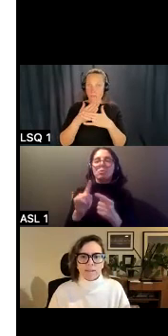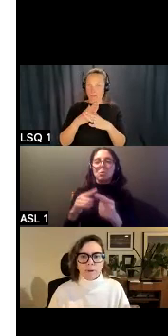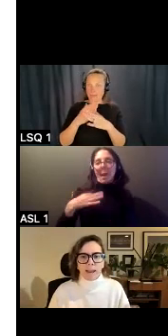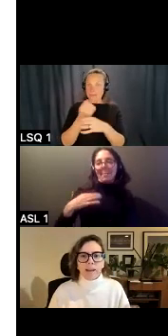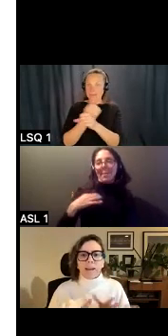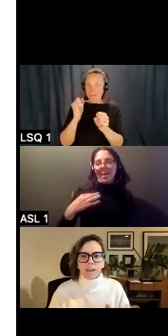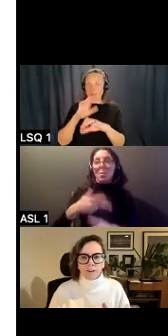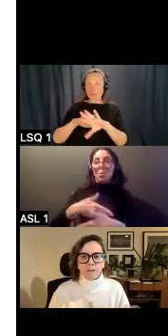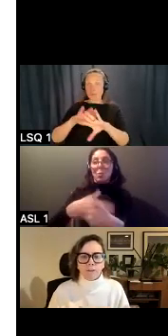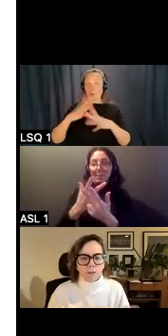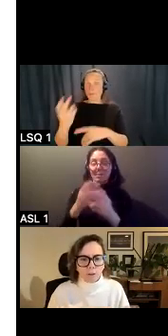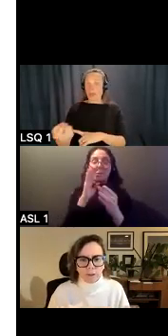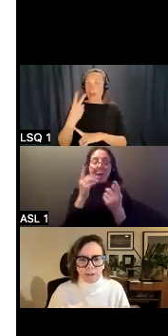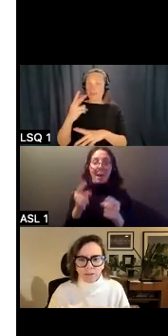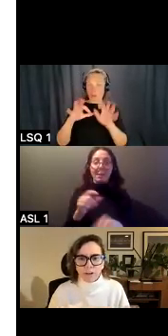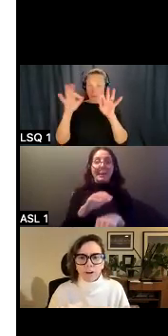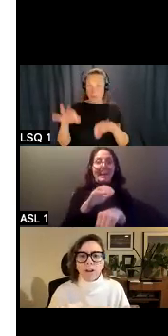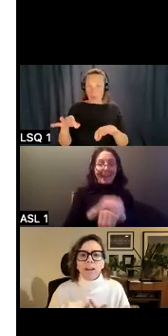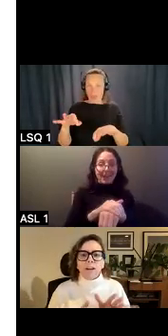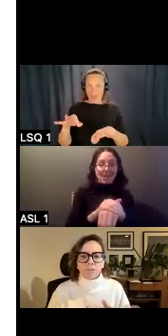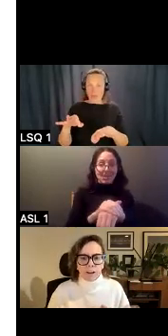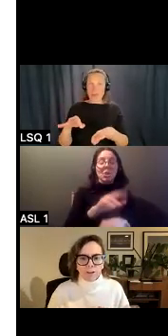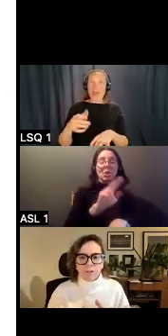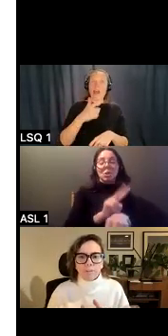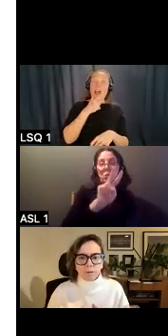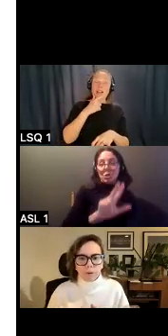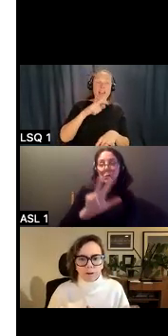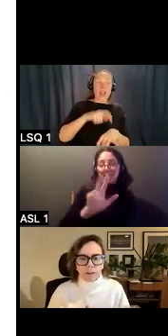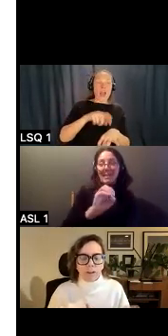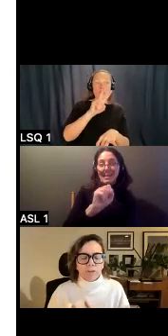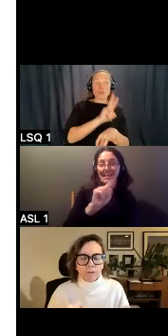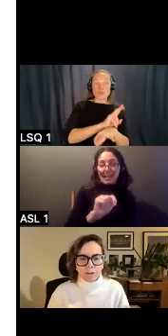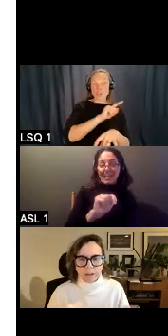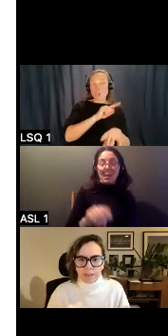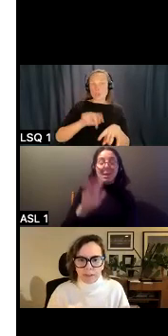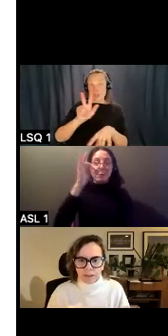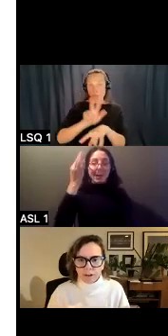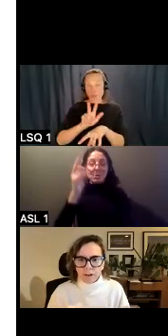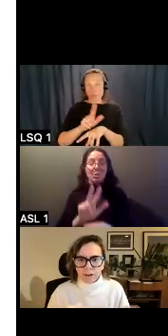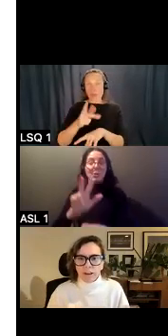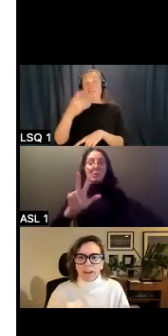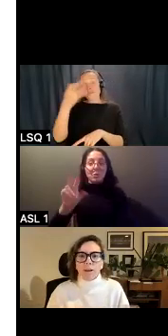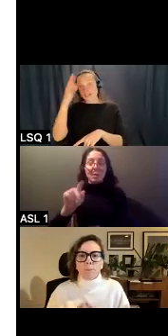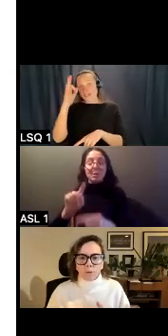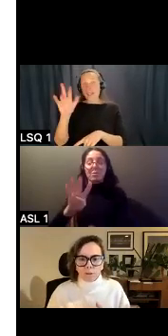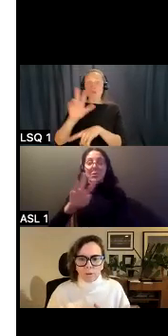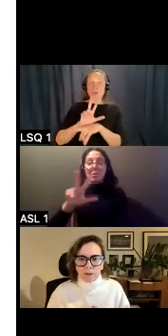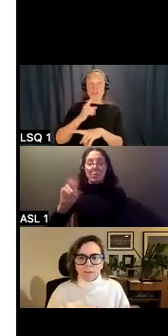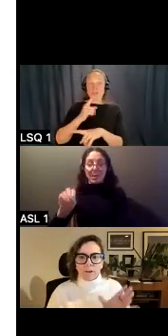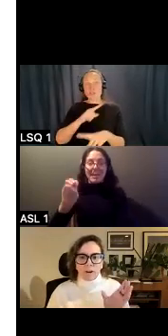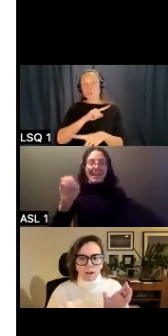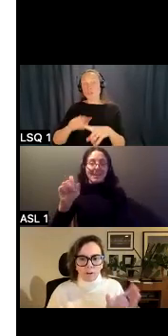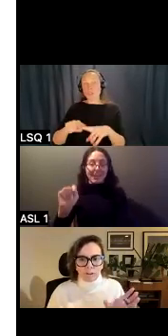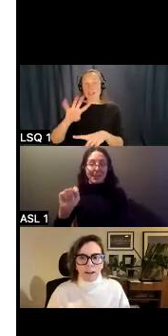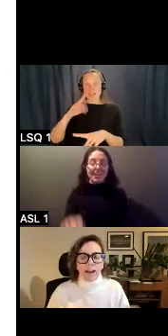place. So again, English from 2 to 3 Eastern, French from 3:30 to 4:30 Eastern. Both will